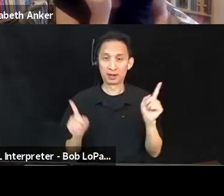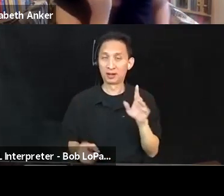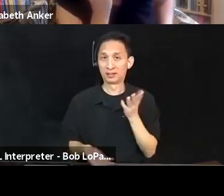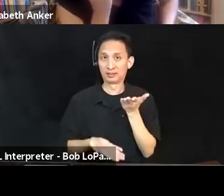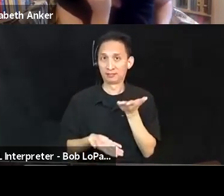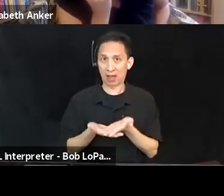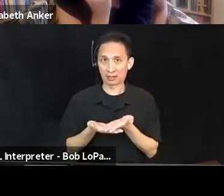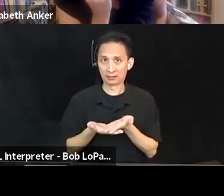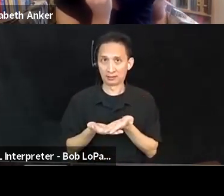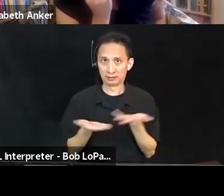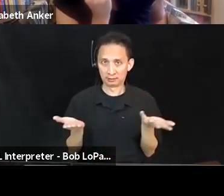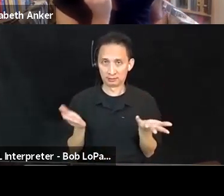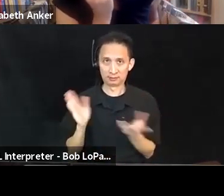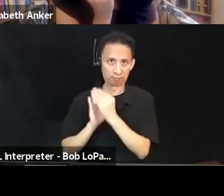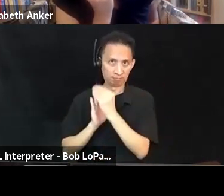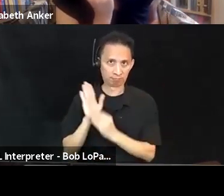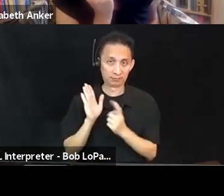fact, is that